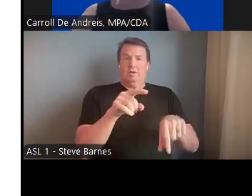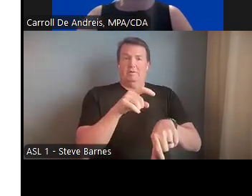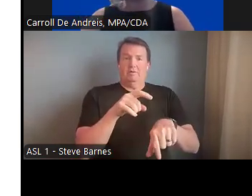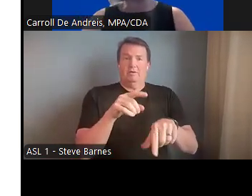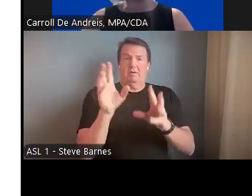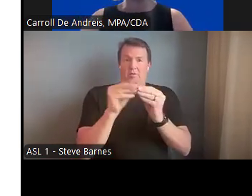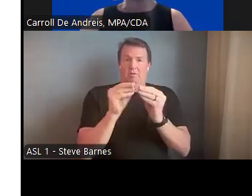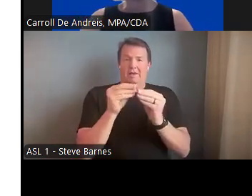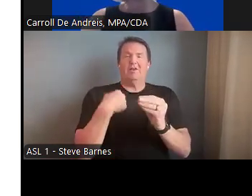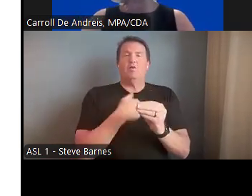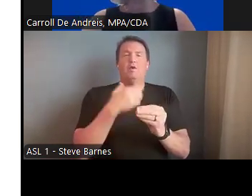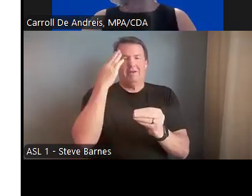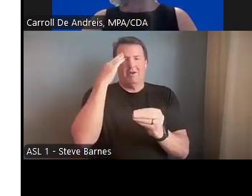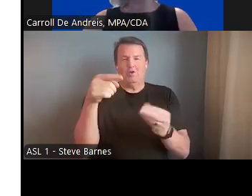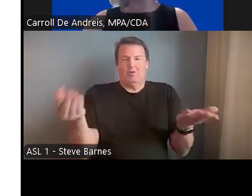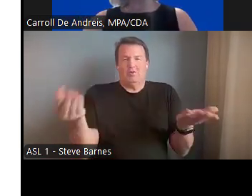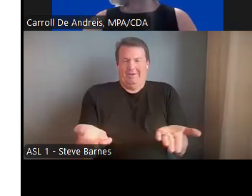that you're with us.